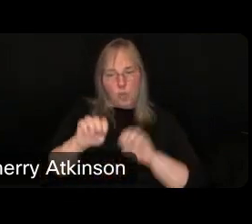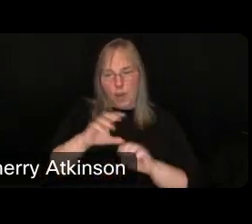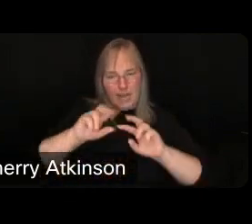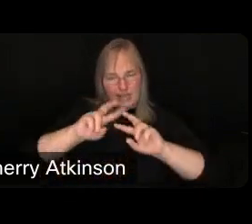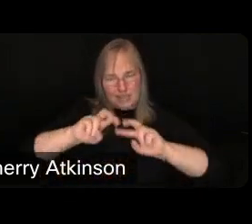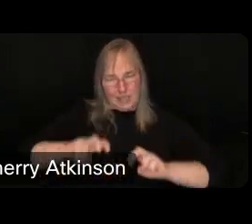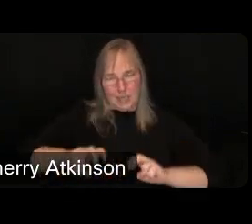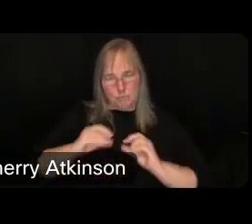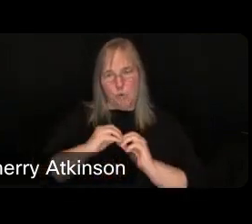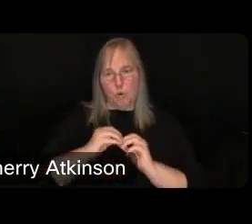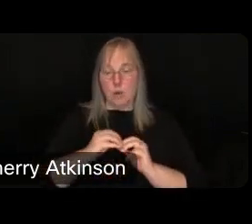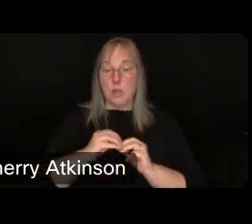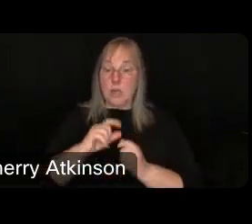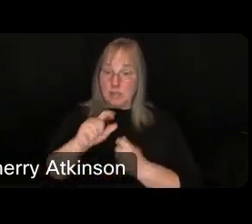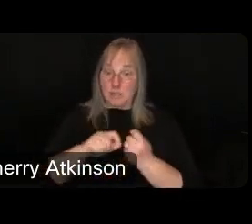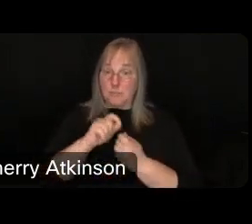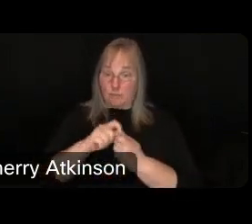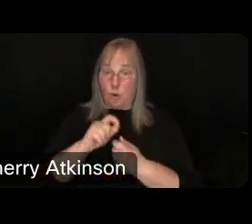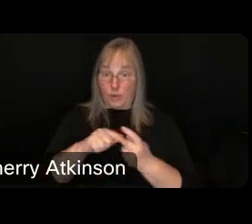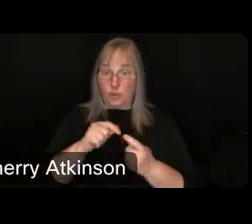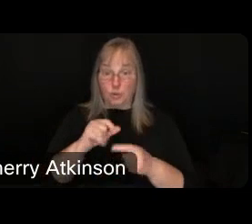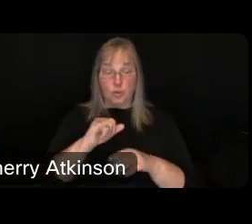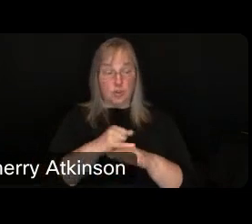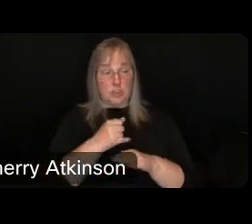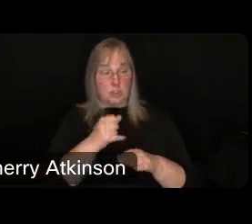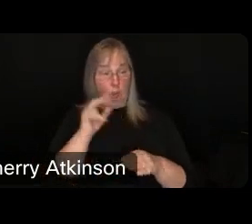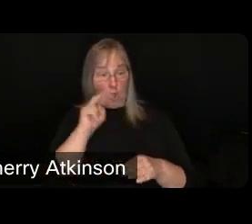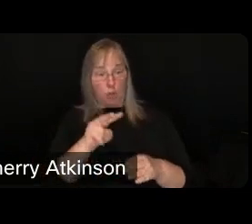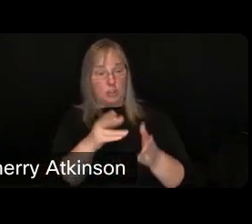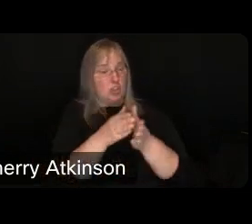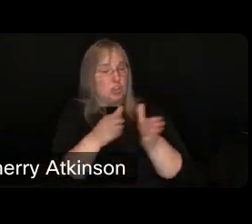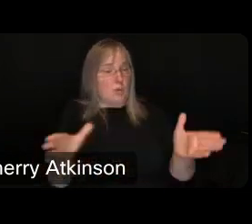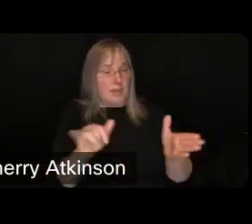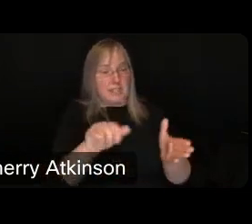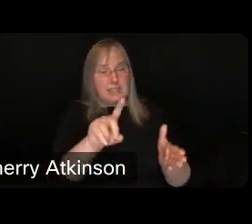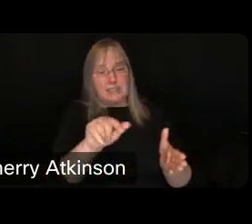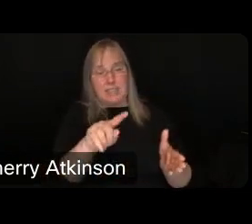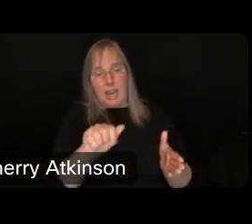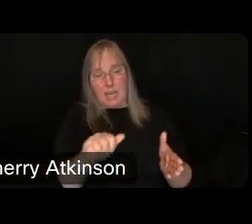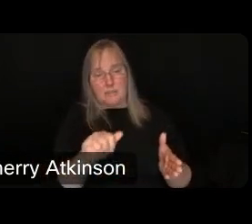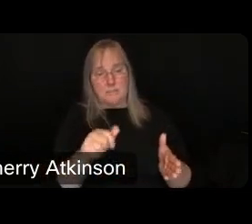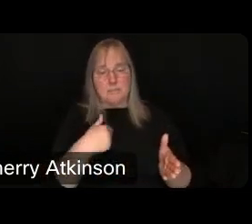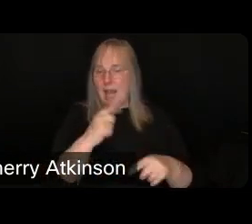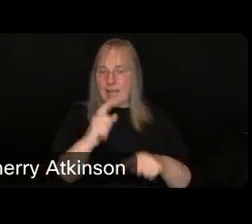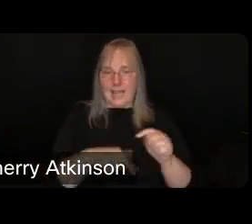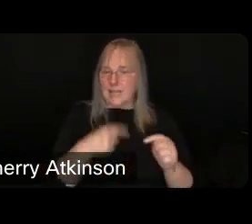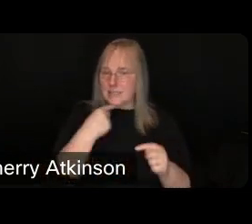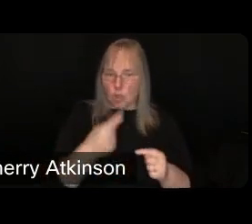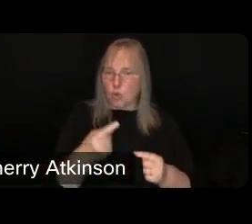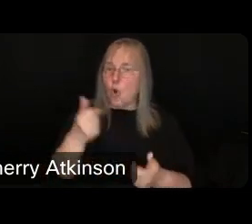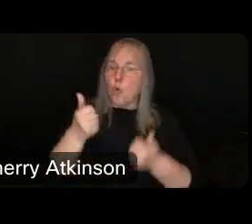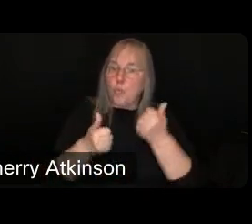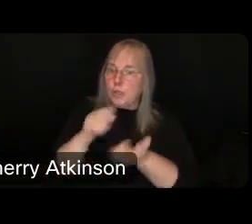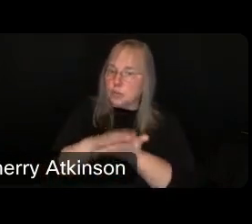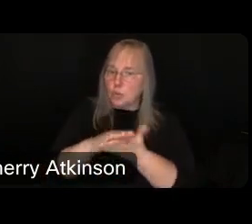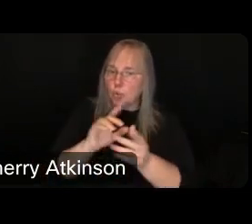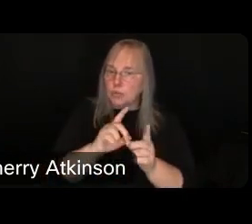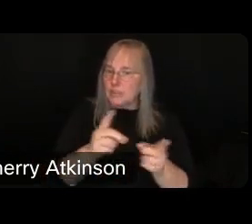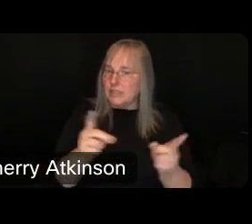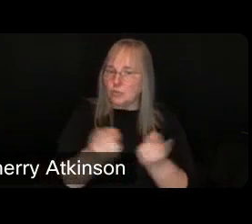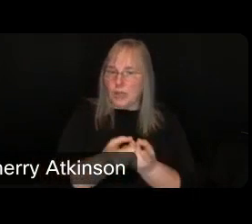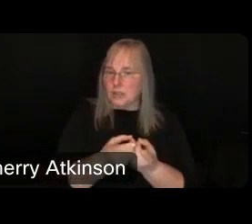The specifics, when you just look generally at this data, I mean, I can't tell you which school district it necessarily